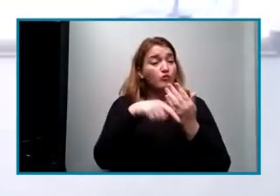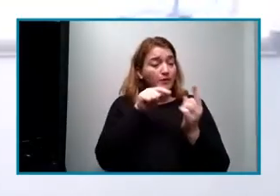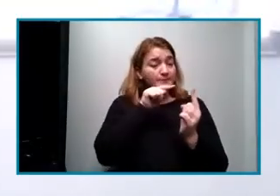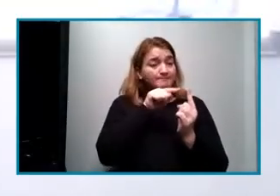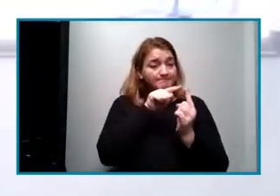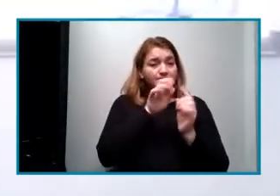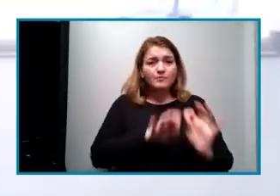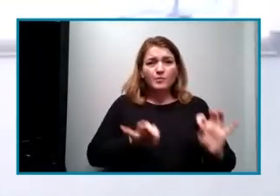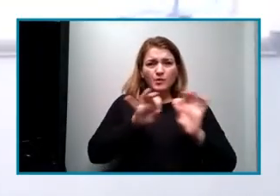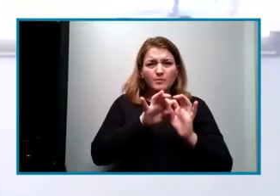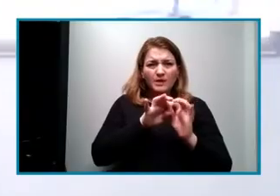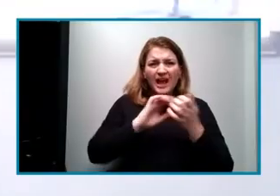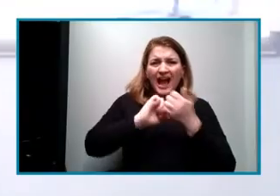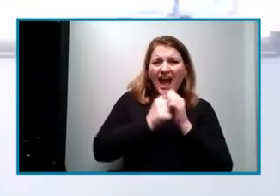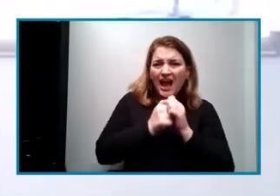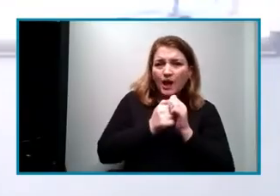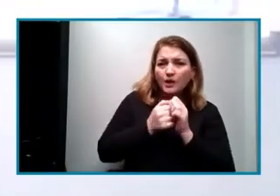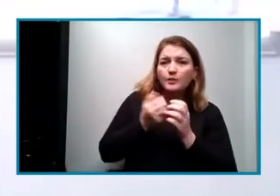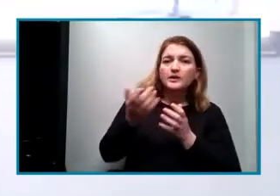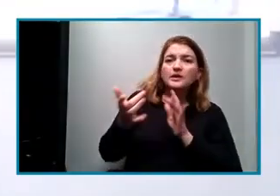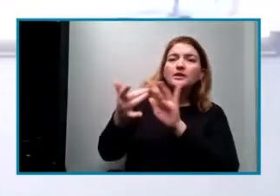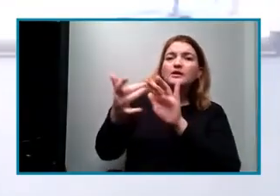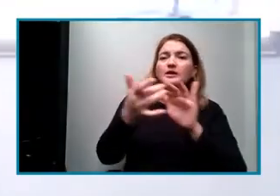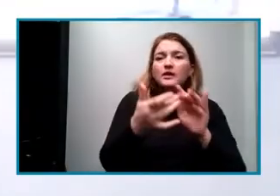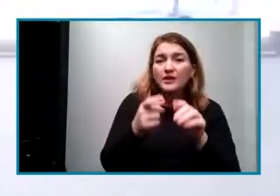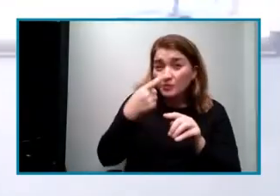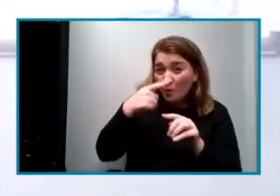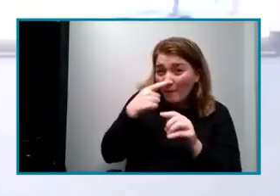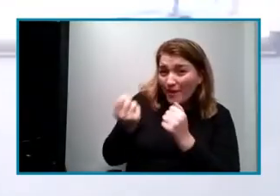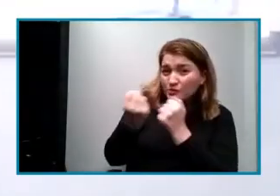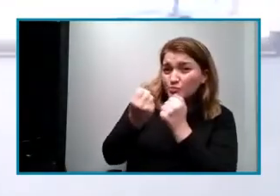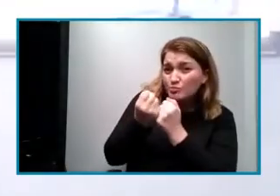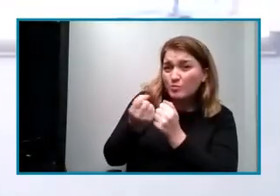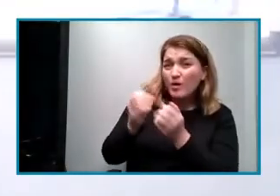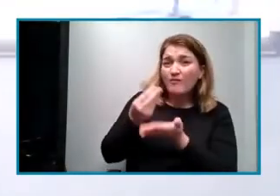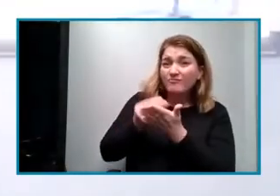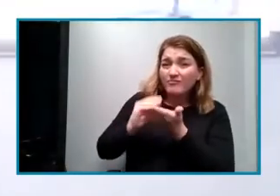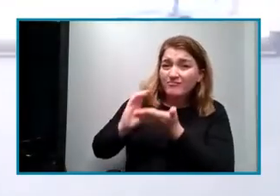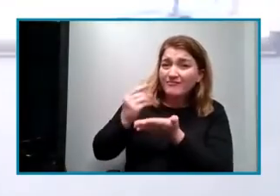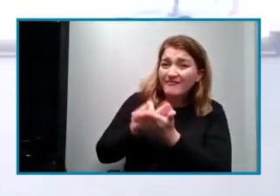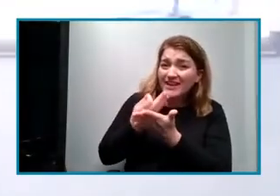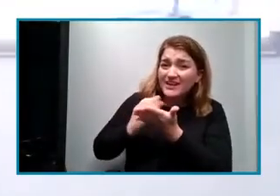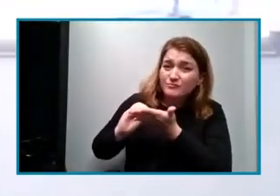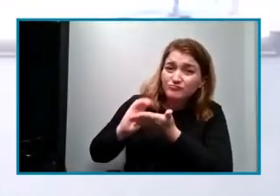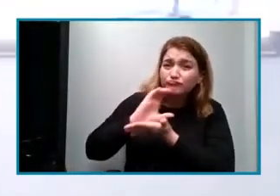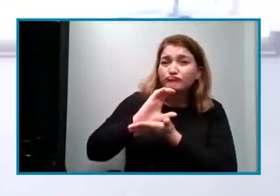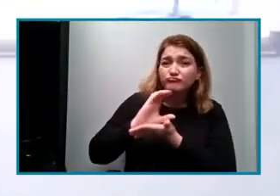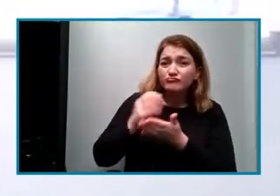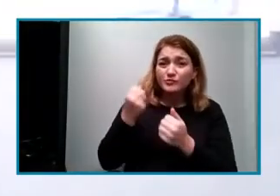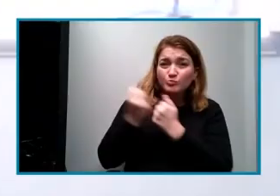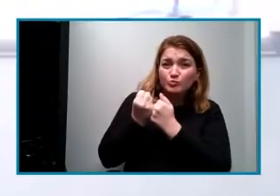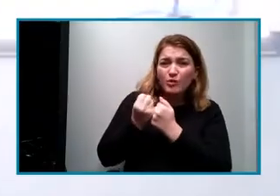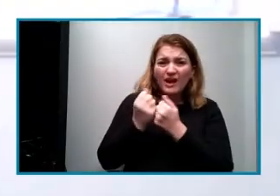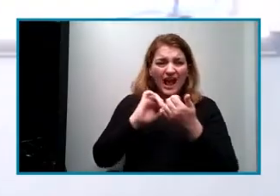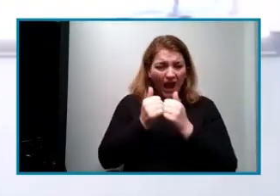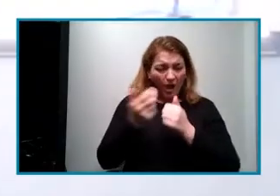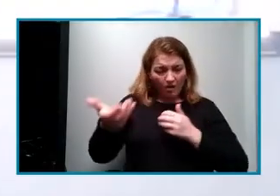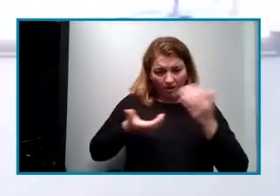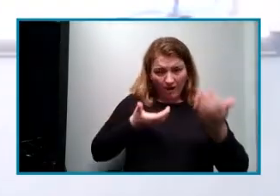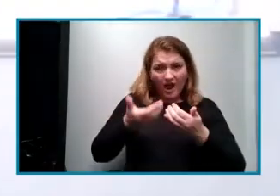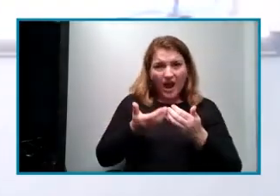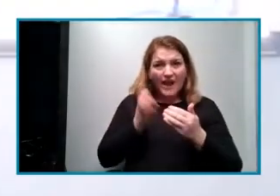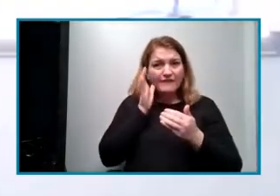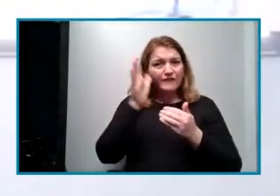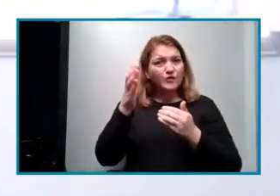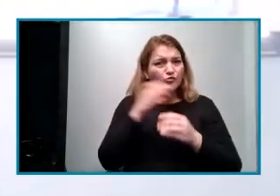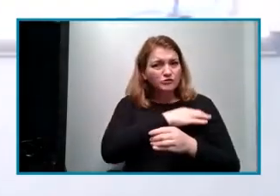pursue sponsorships, how we conduct fundraising, even how we are looking to hire future staff, because we have such a cleaner